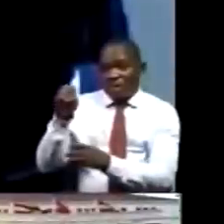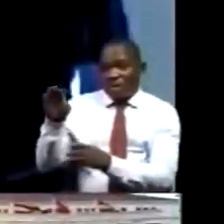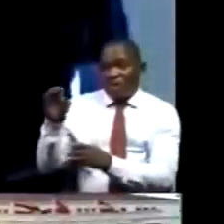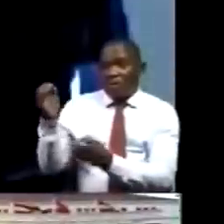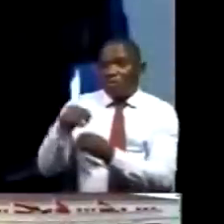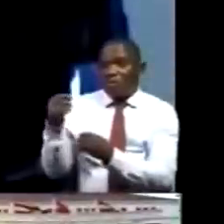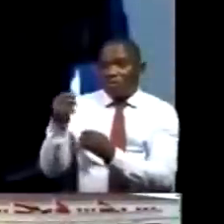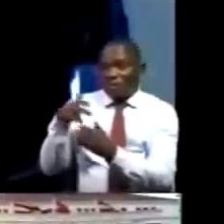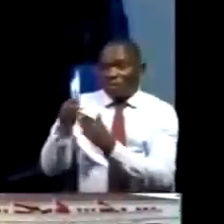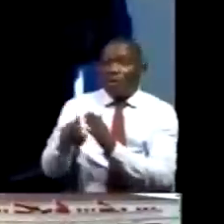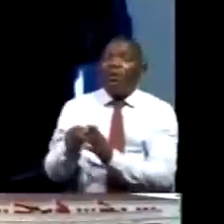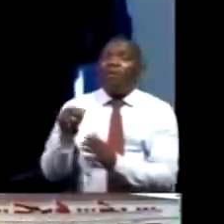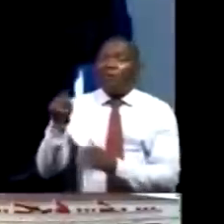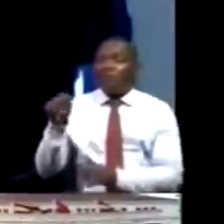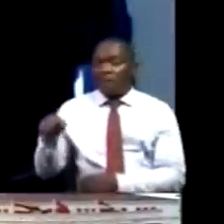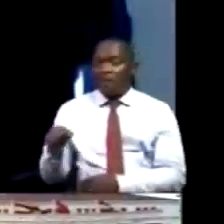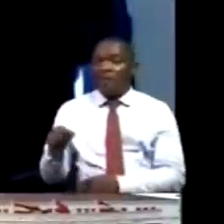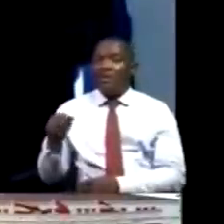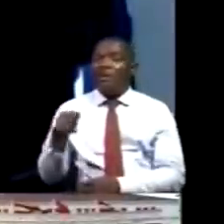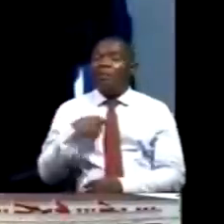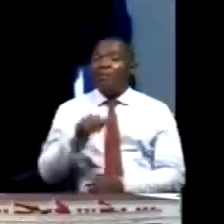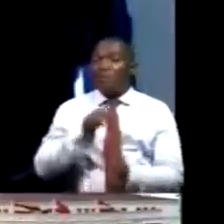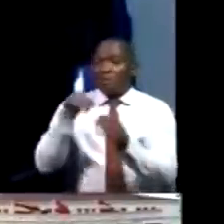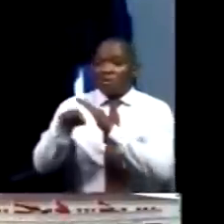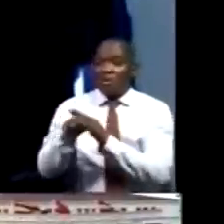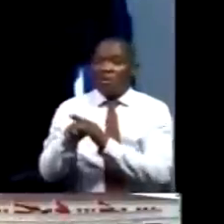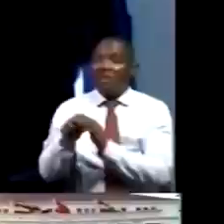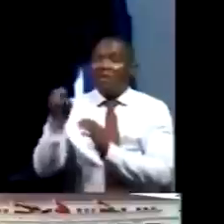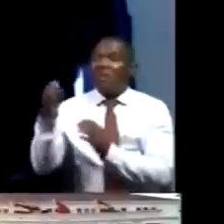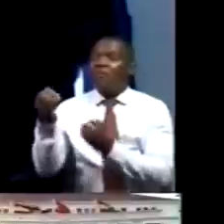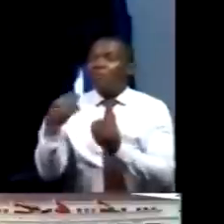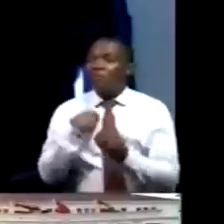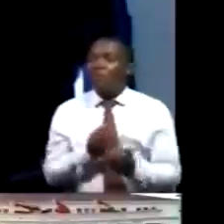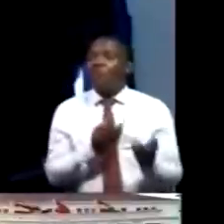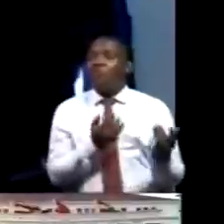Because I was told to wait. Answer the question.